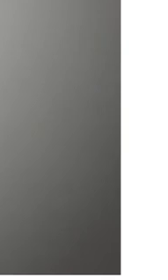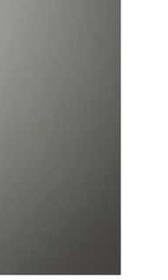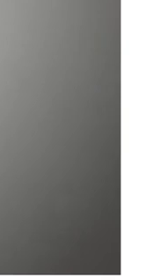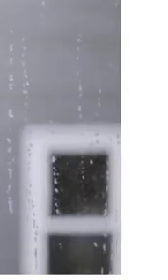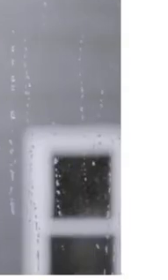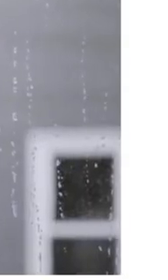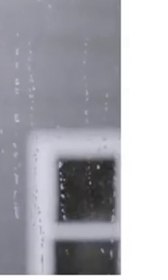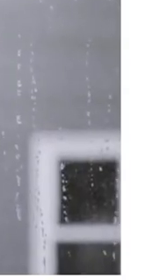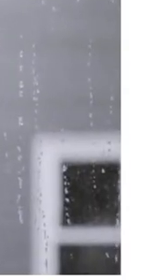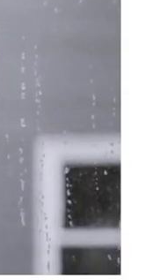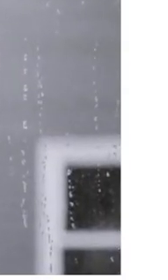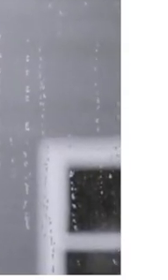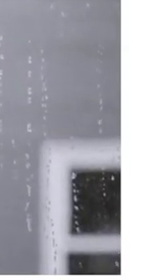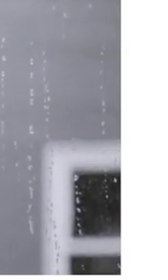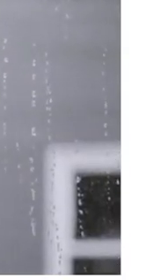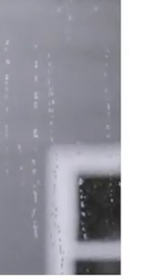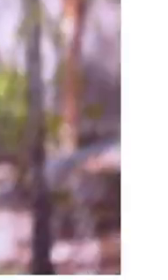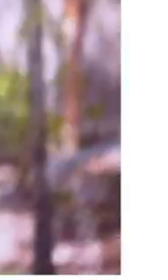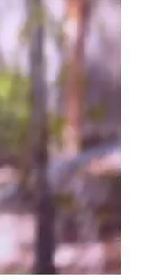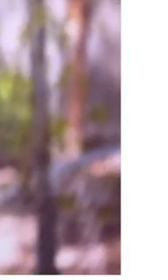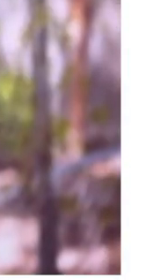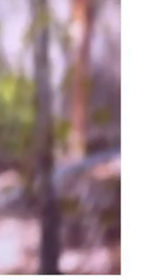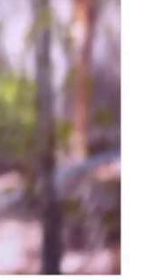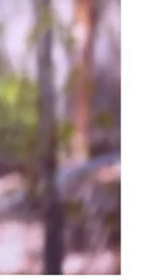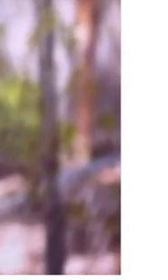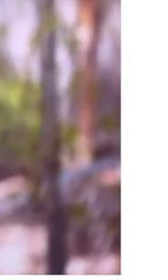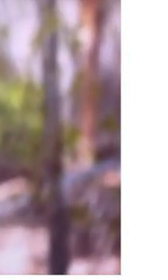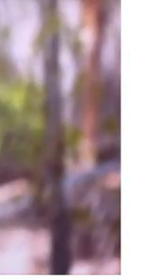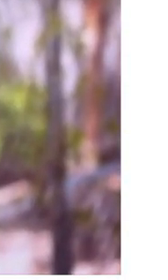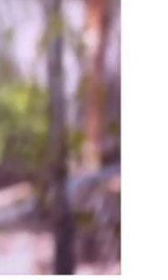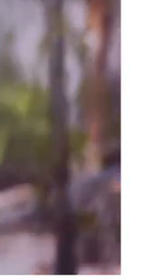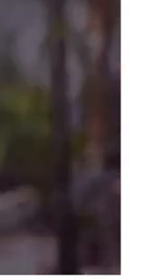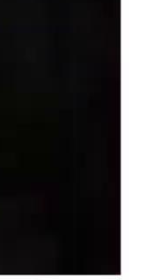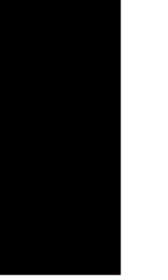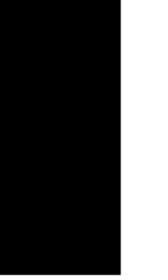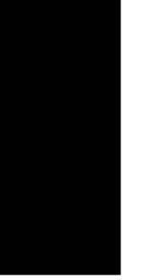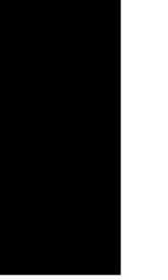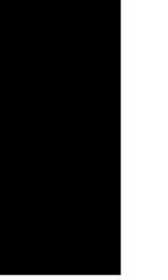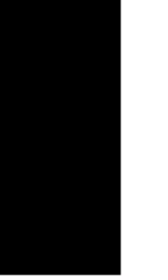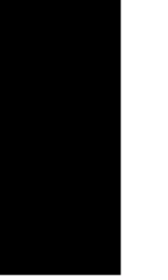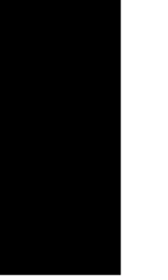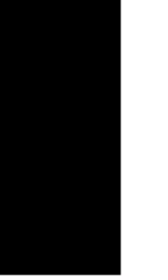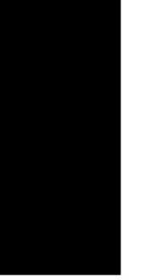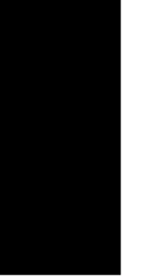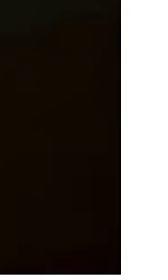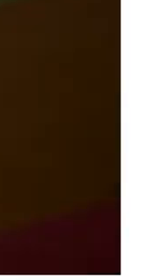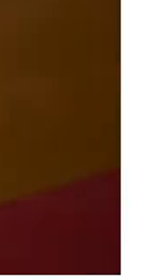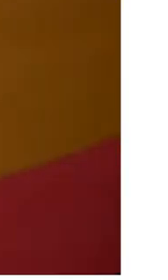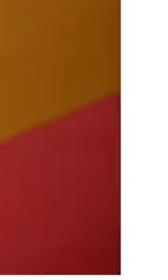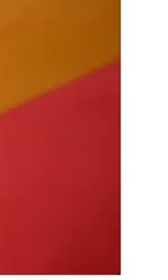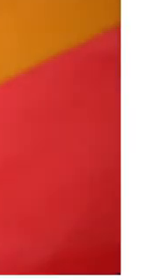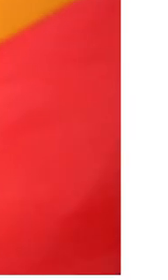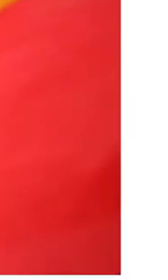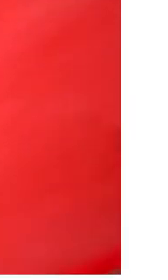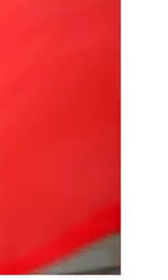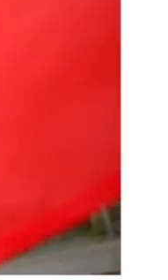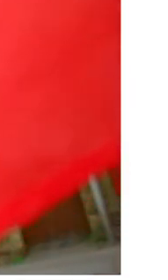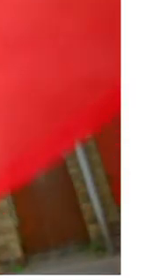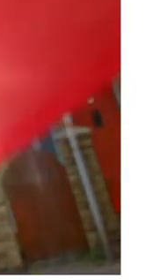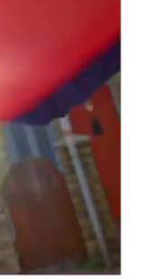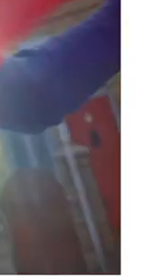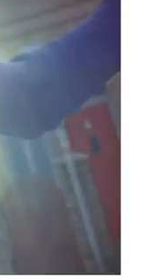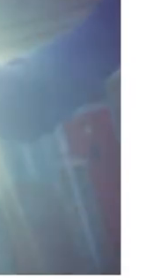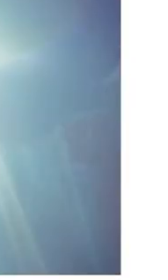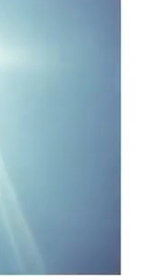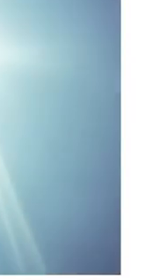small, silent, invisible, extinct. Pride is the